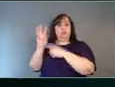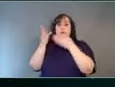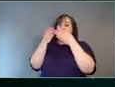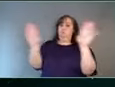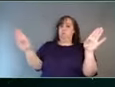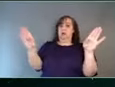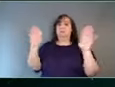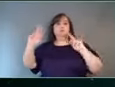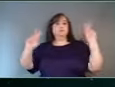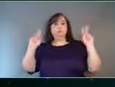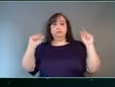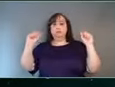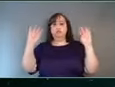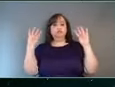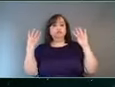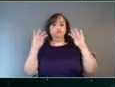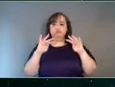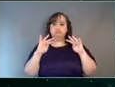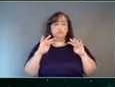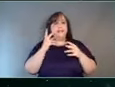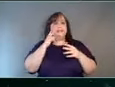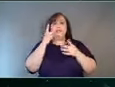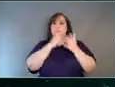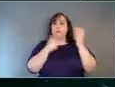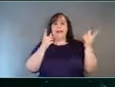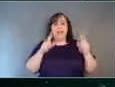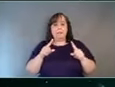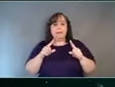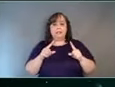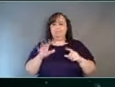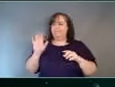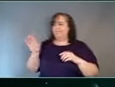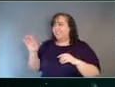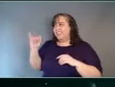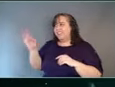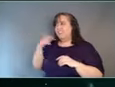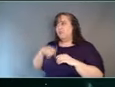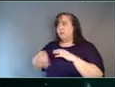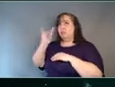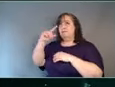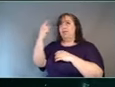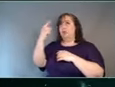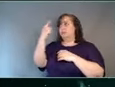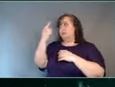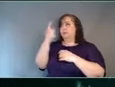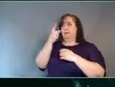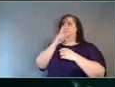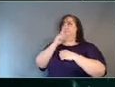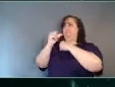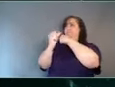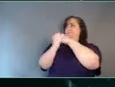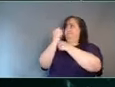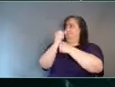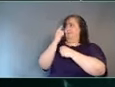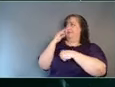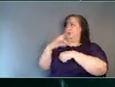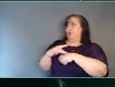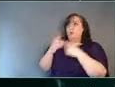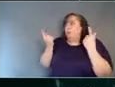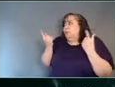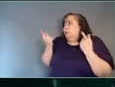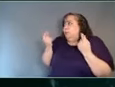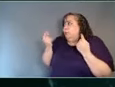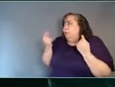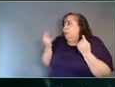Now, if we did find a hazardous asteroid, what will we do about it? Well, believe it or